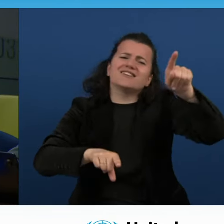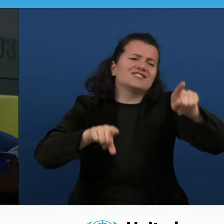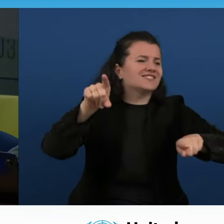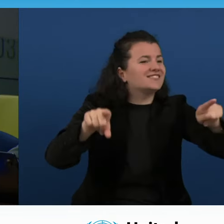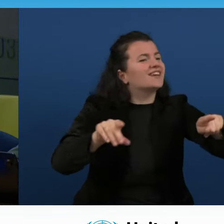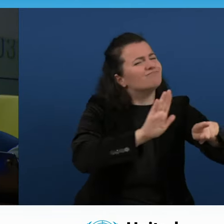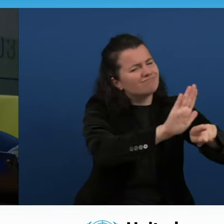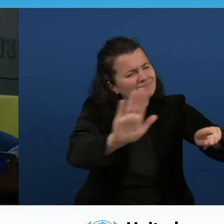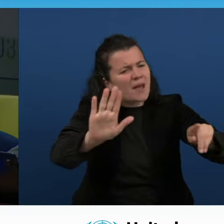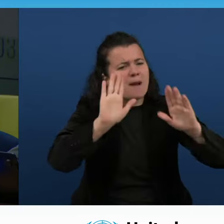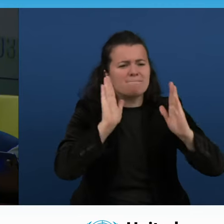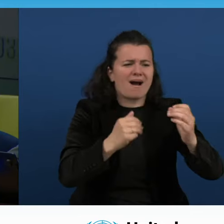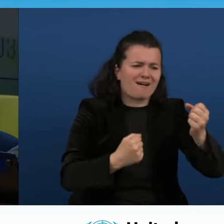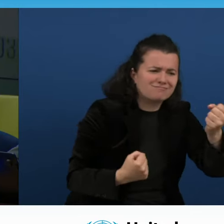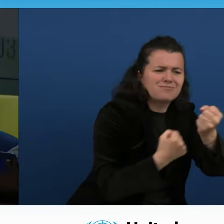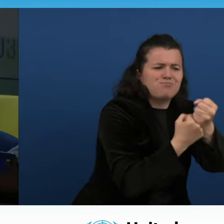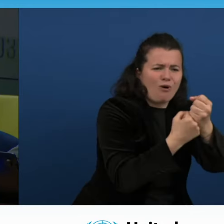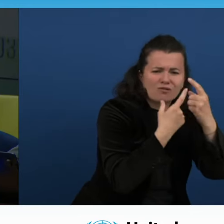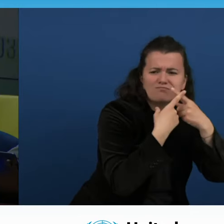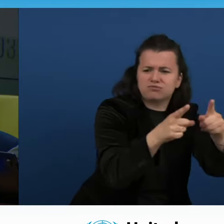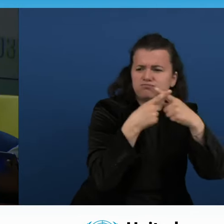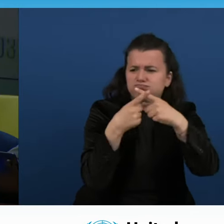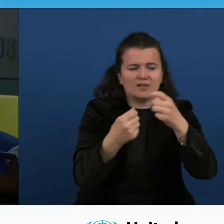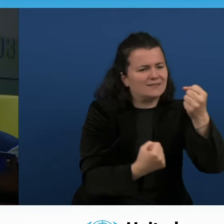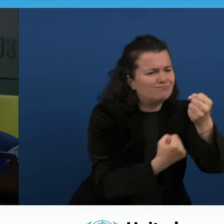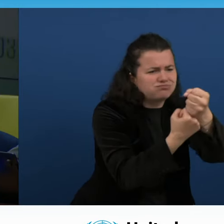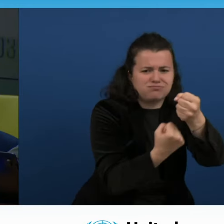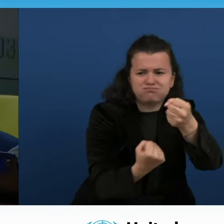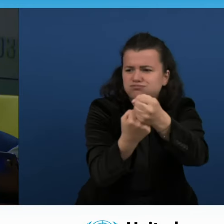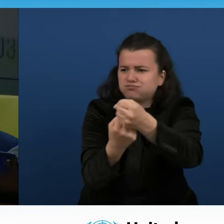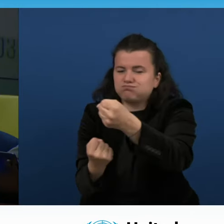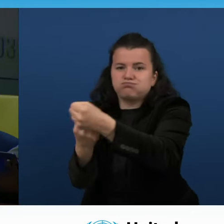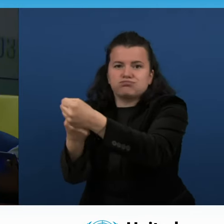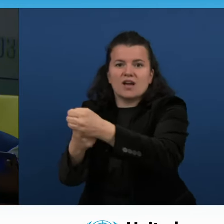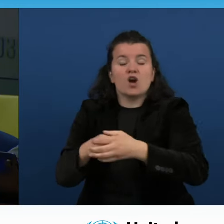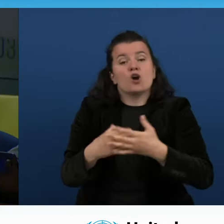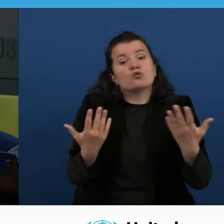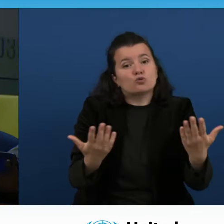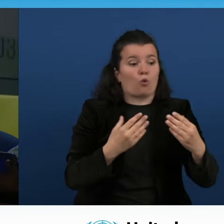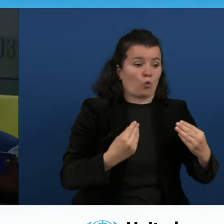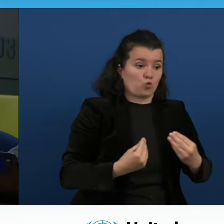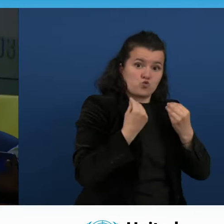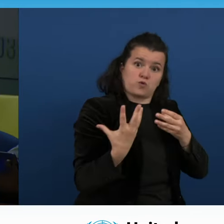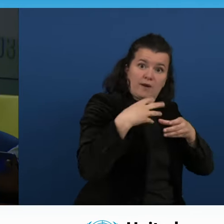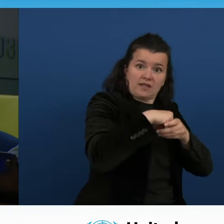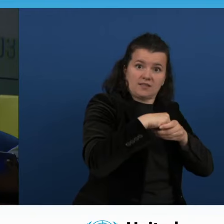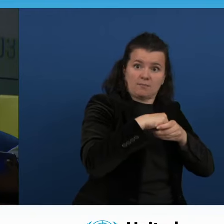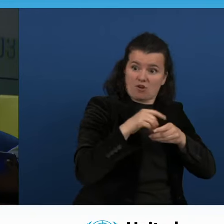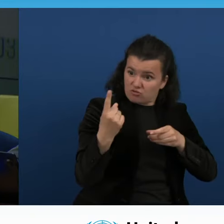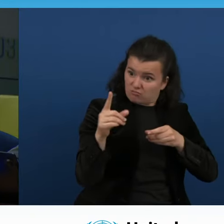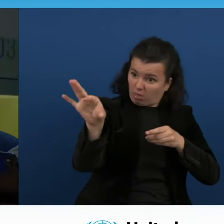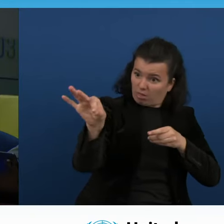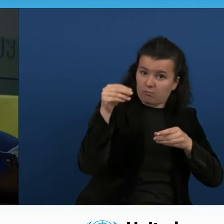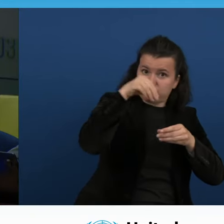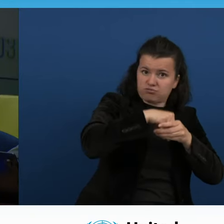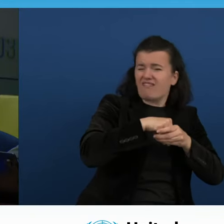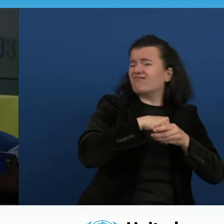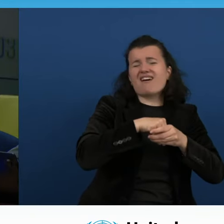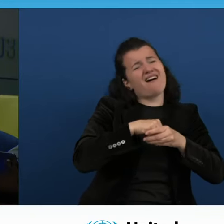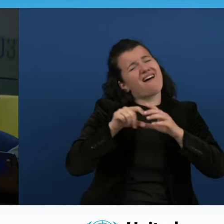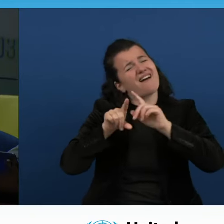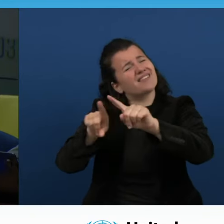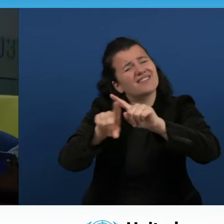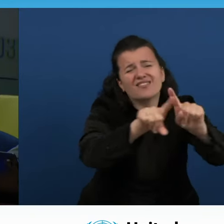participation should be valued in different contexts, having substantive participation for women, girls, indigenous persons,